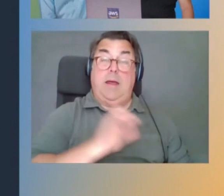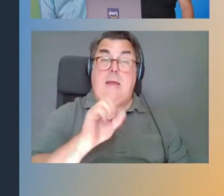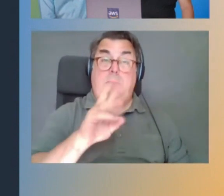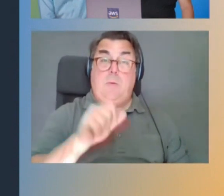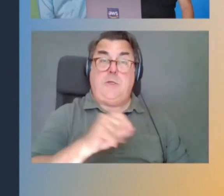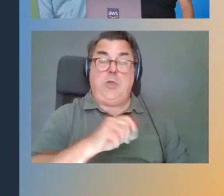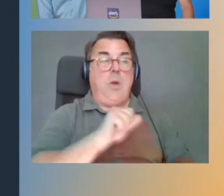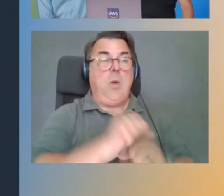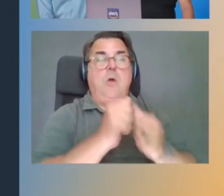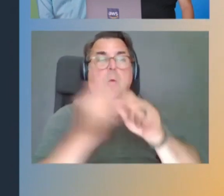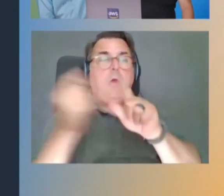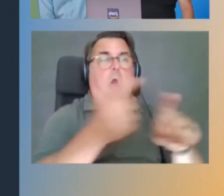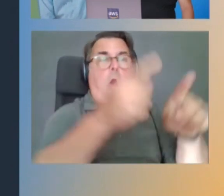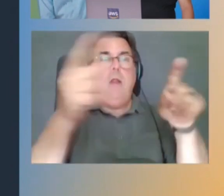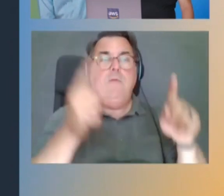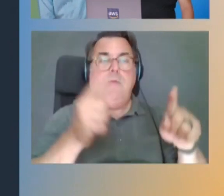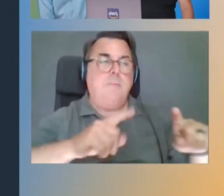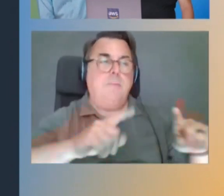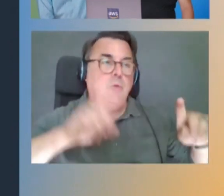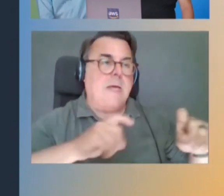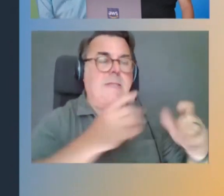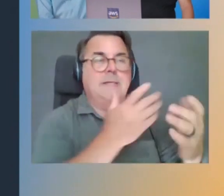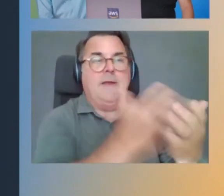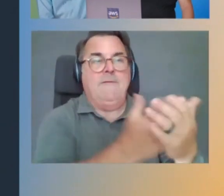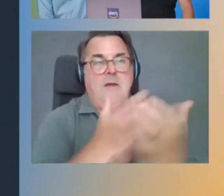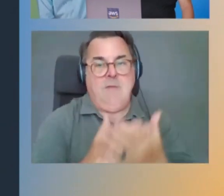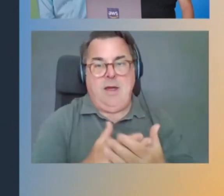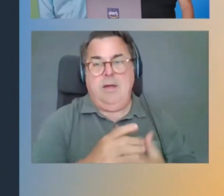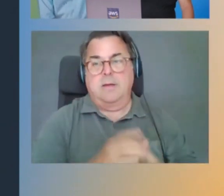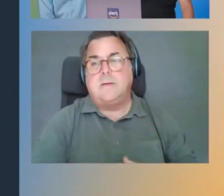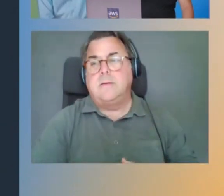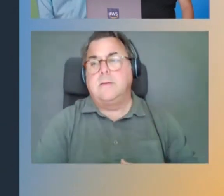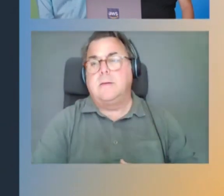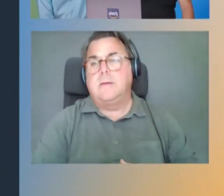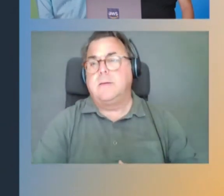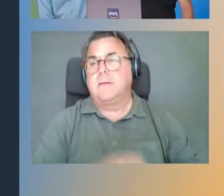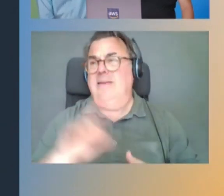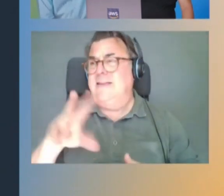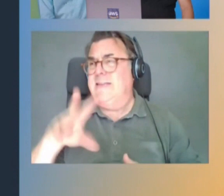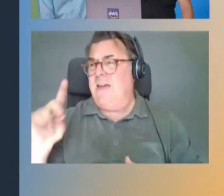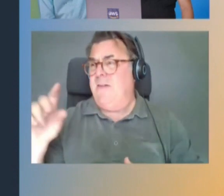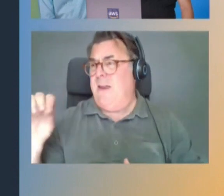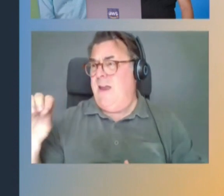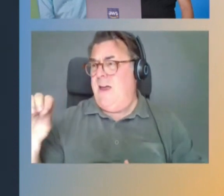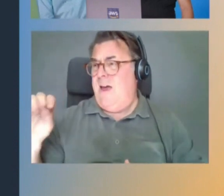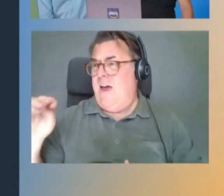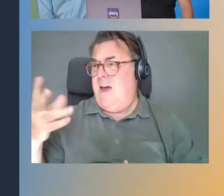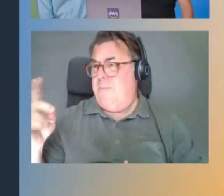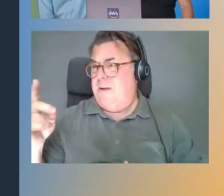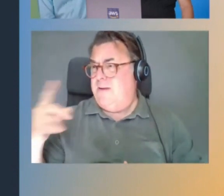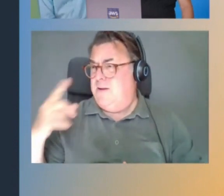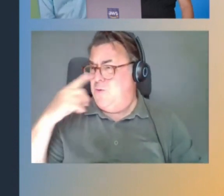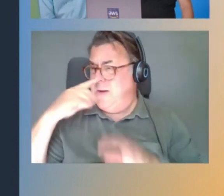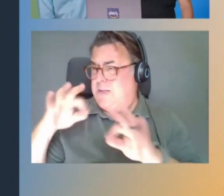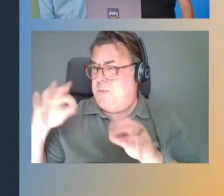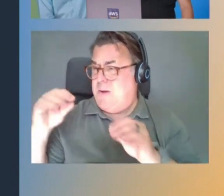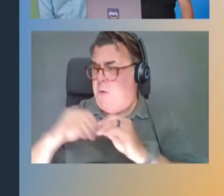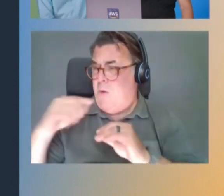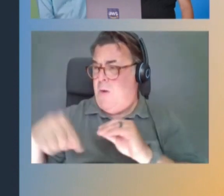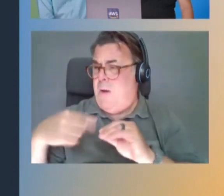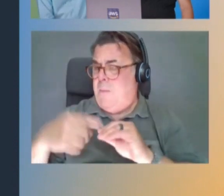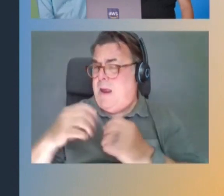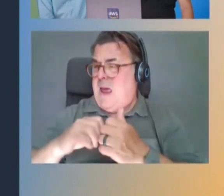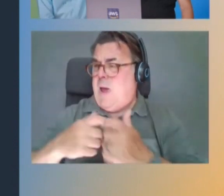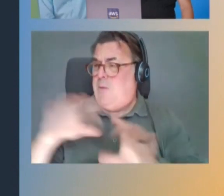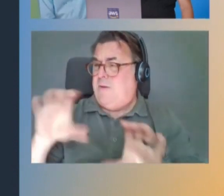of them to test and verify that. And I don't know, David and Ahmed, if you can speak to a little bit about how we have done that